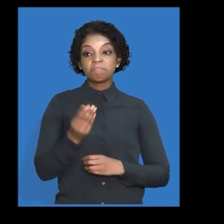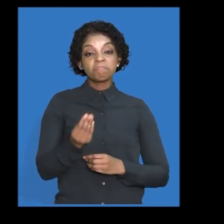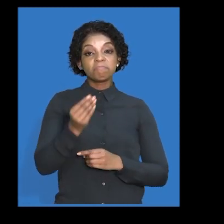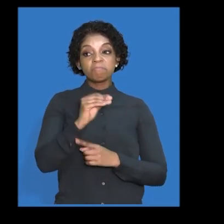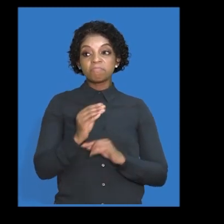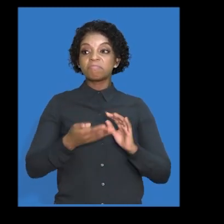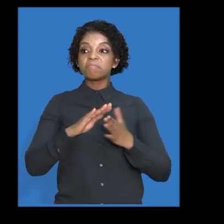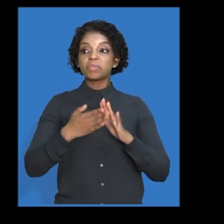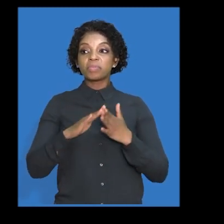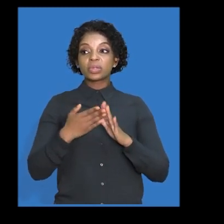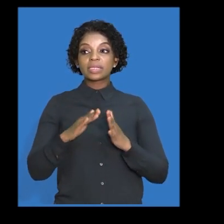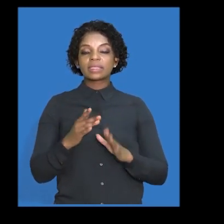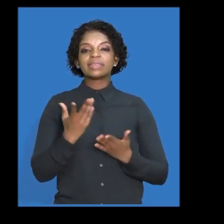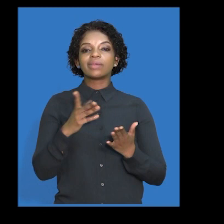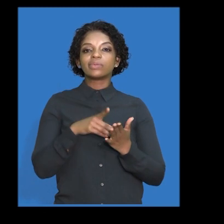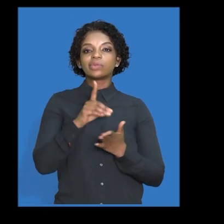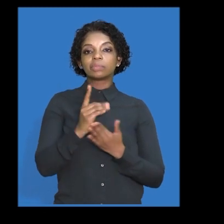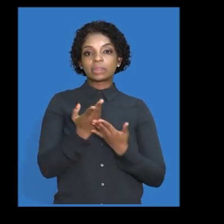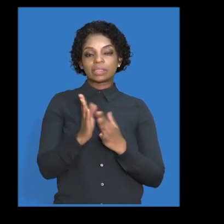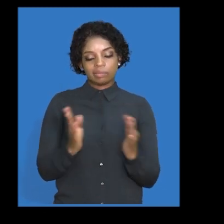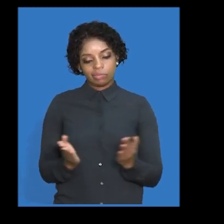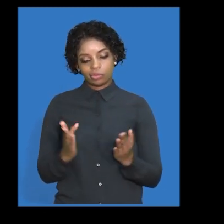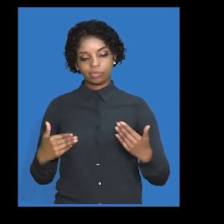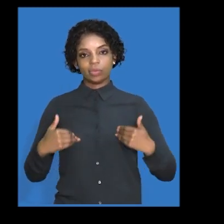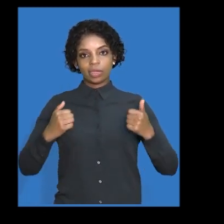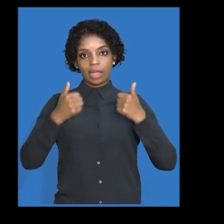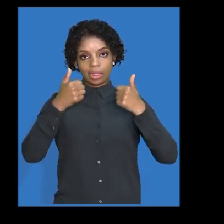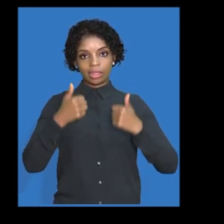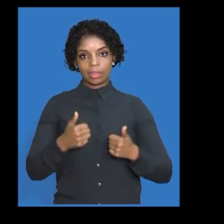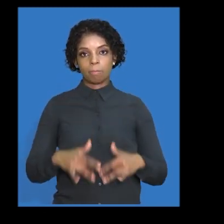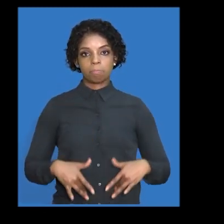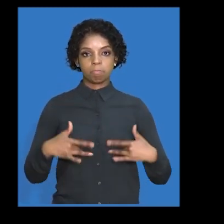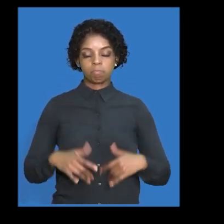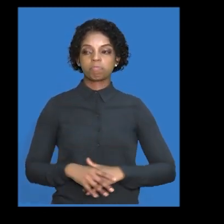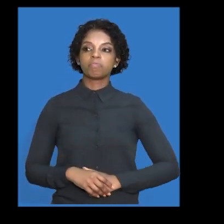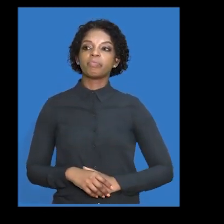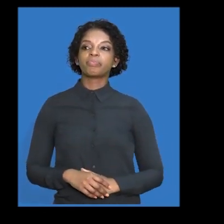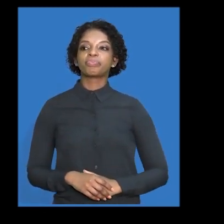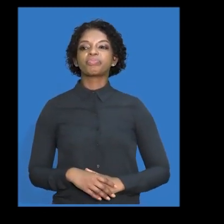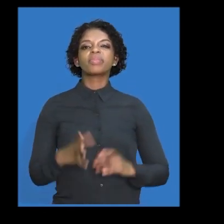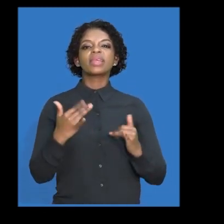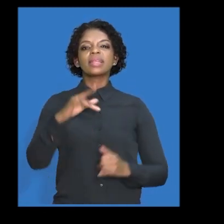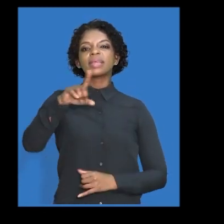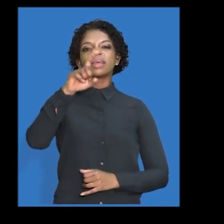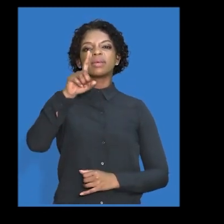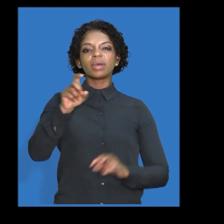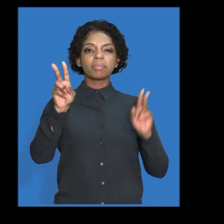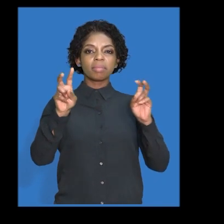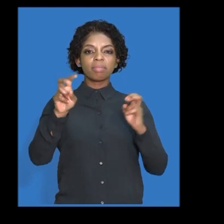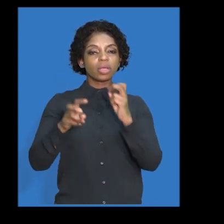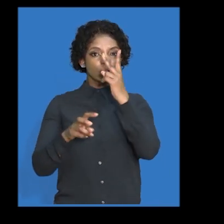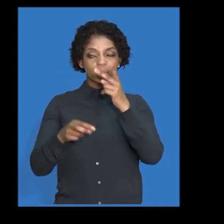healthy lifestyle. All right, so the first question is, quote, 2 ways in which